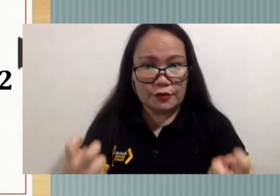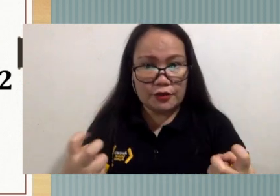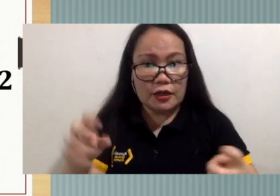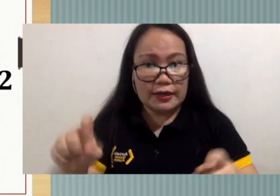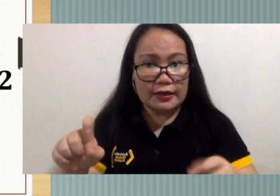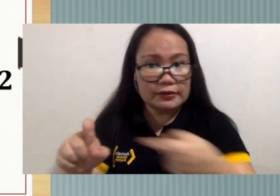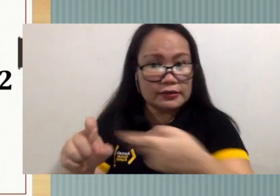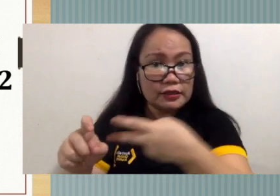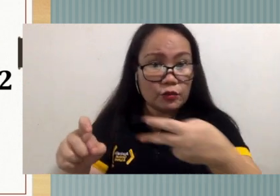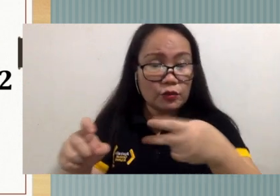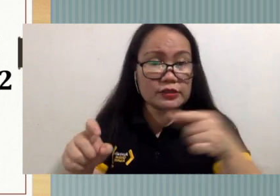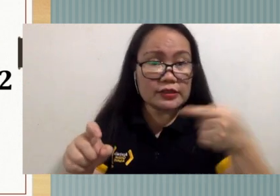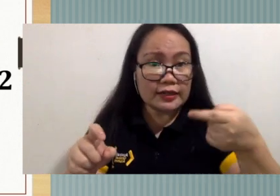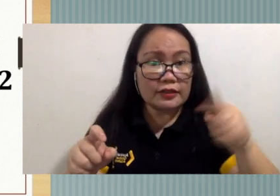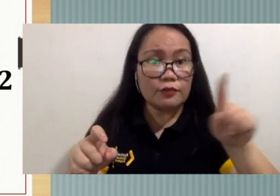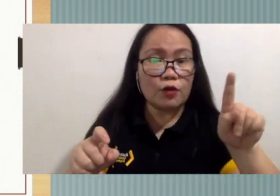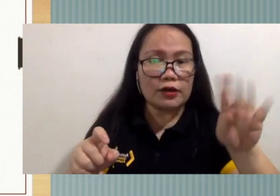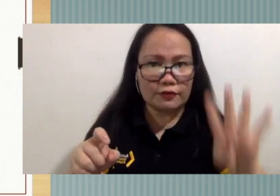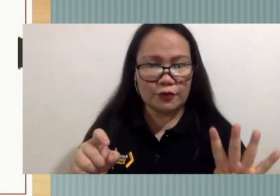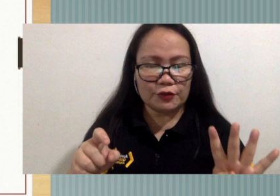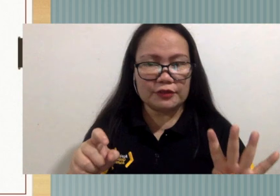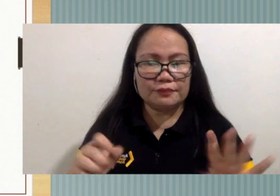1/4.